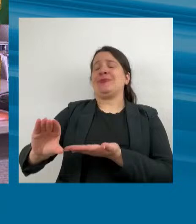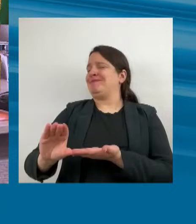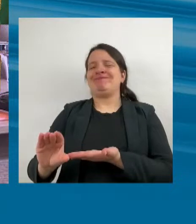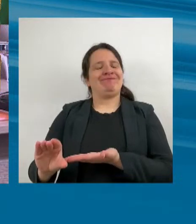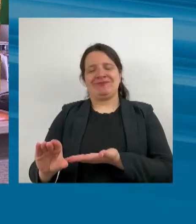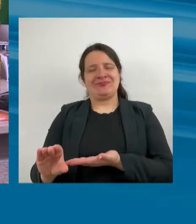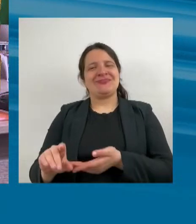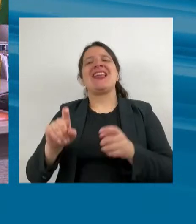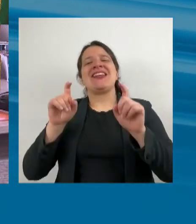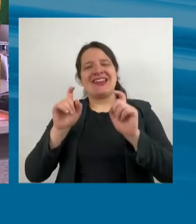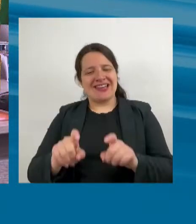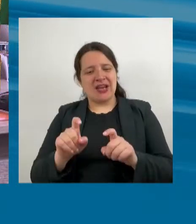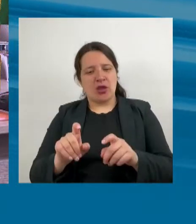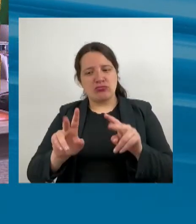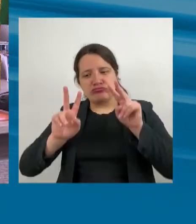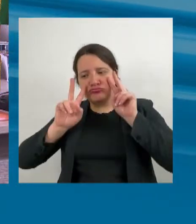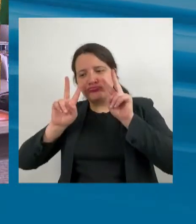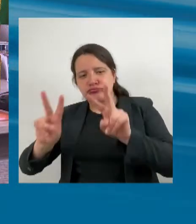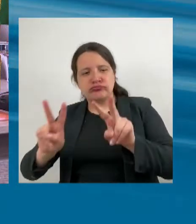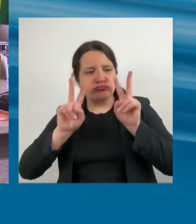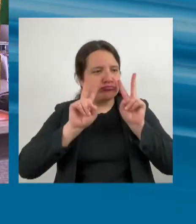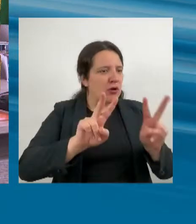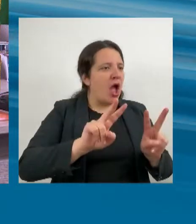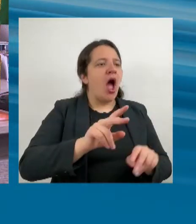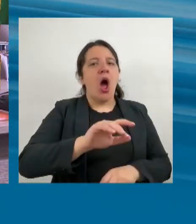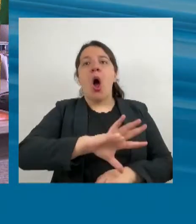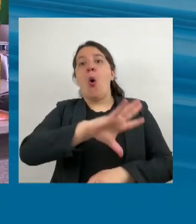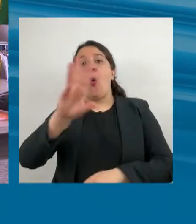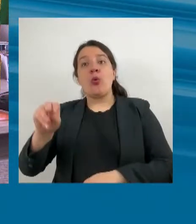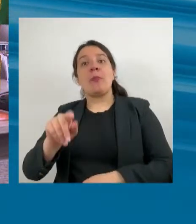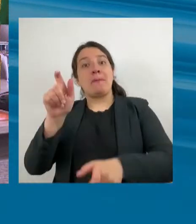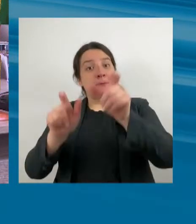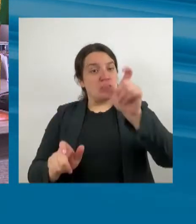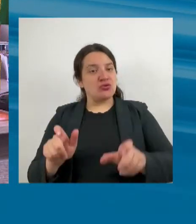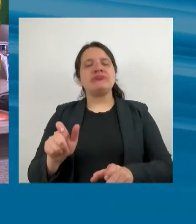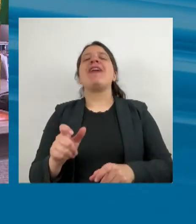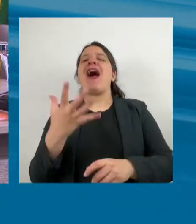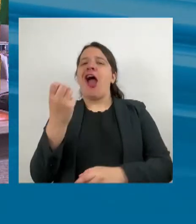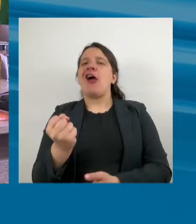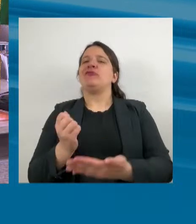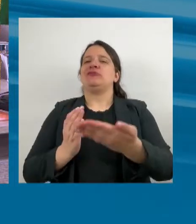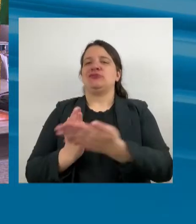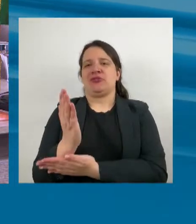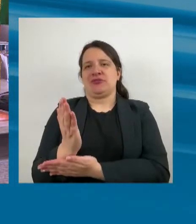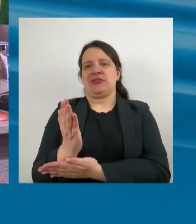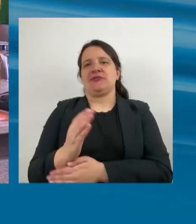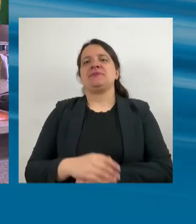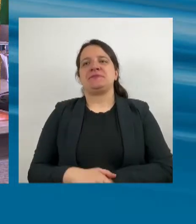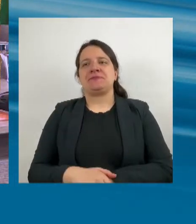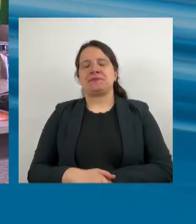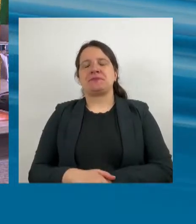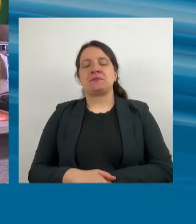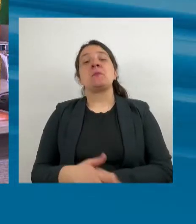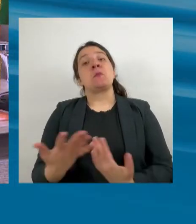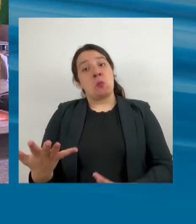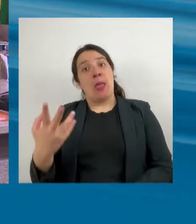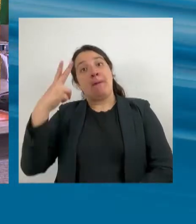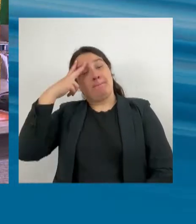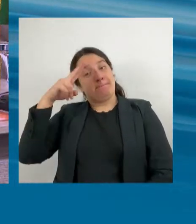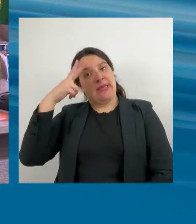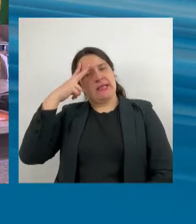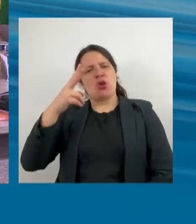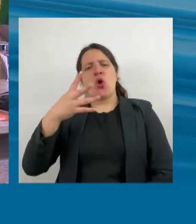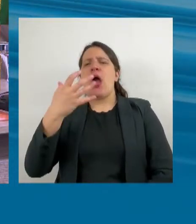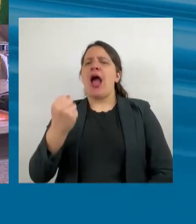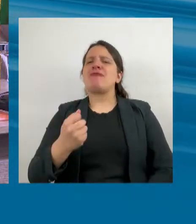come with an approach that acknowledges all individuals as title holders. And this